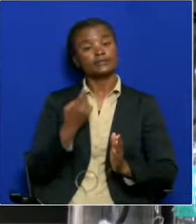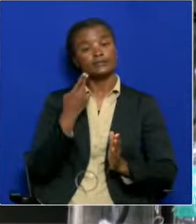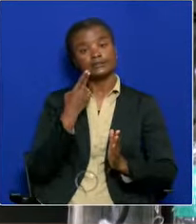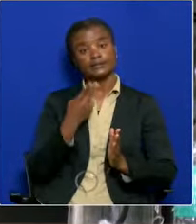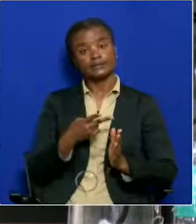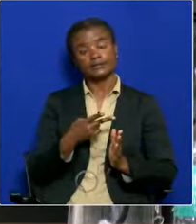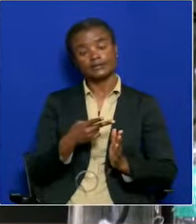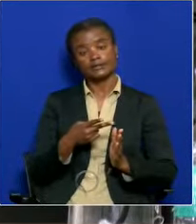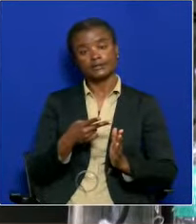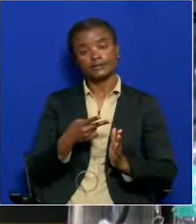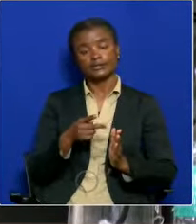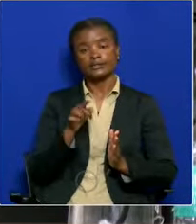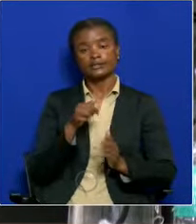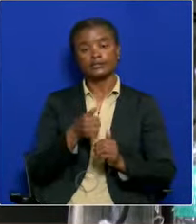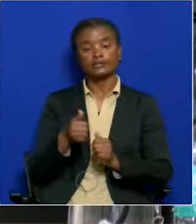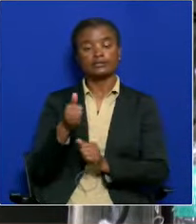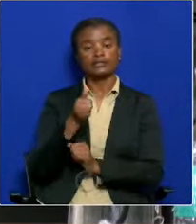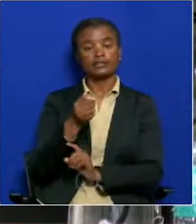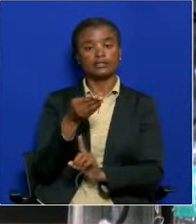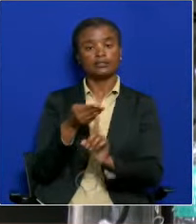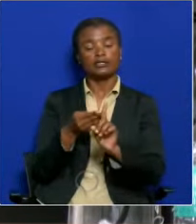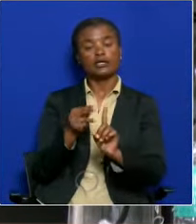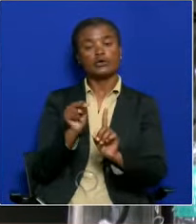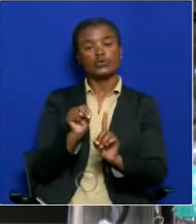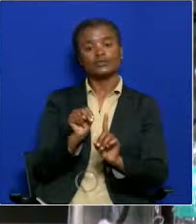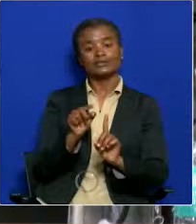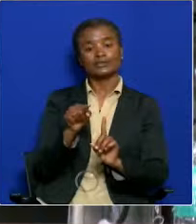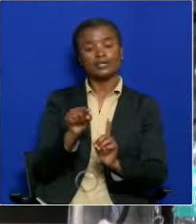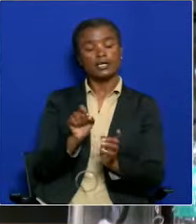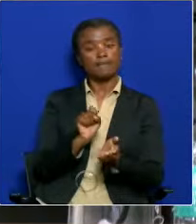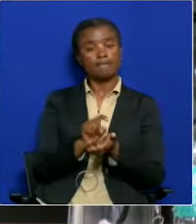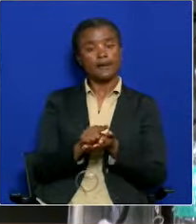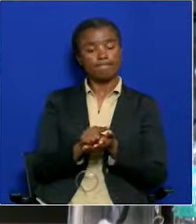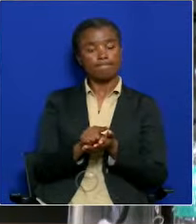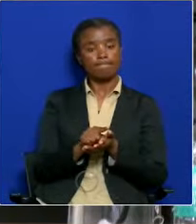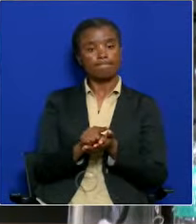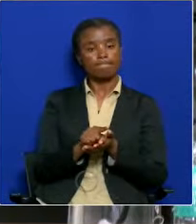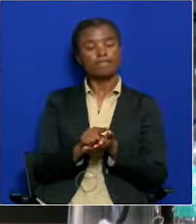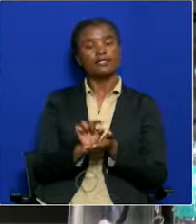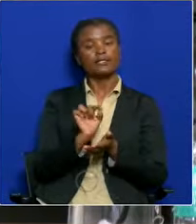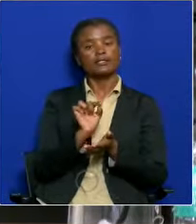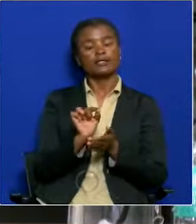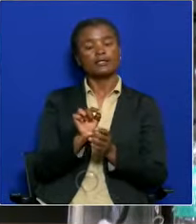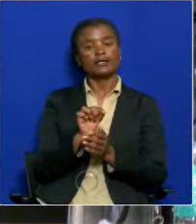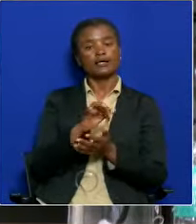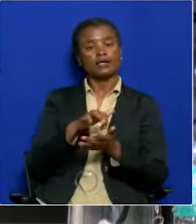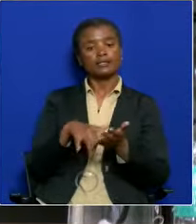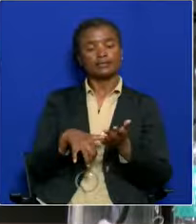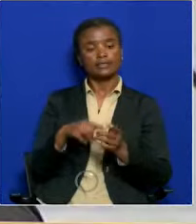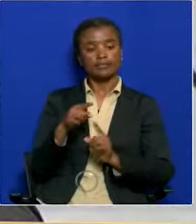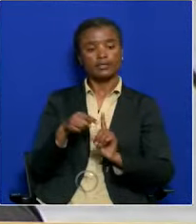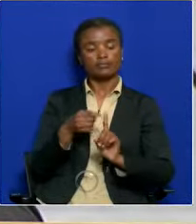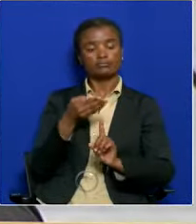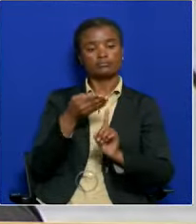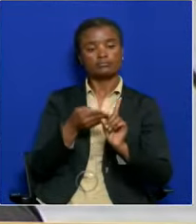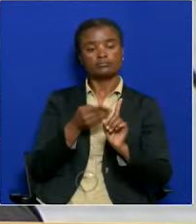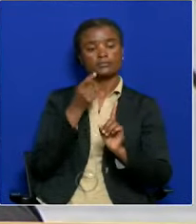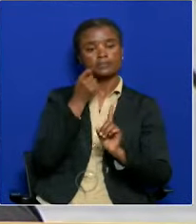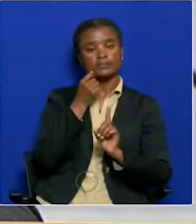Sergeant Kosi sends you an article related to Mr. Matlala's tender. That's correct.